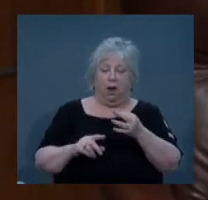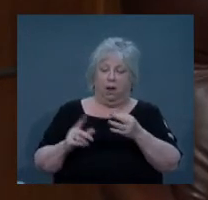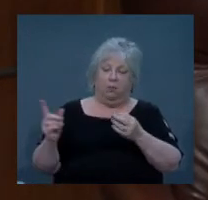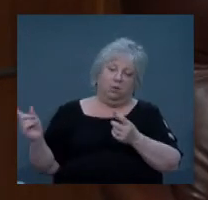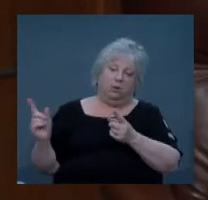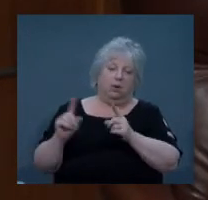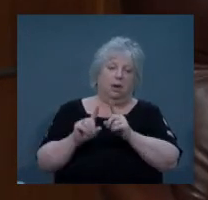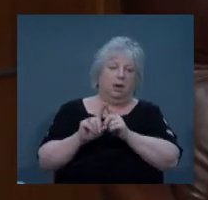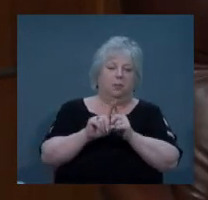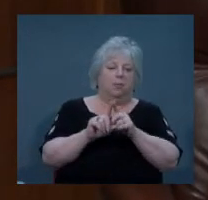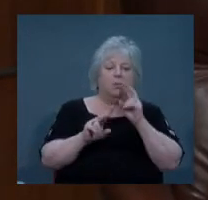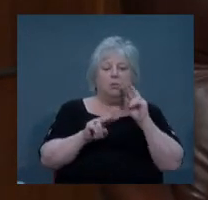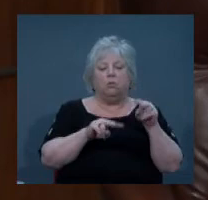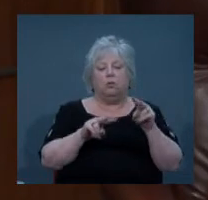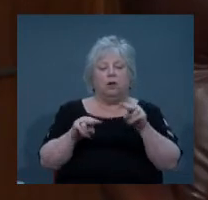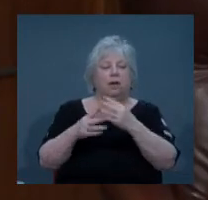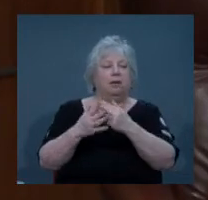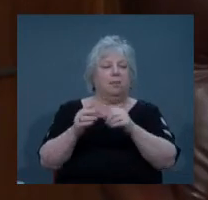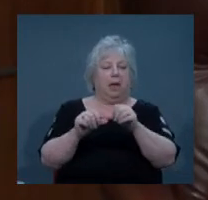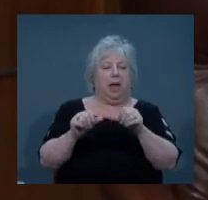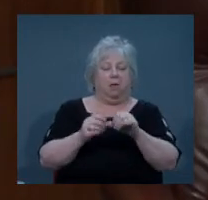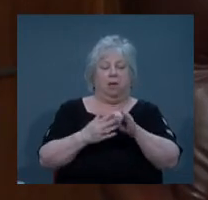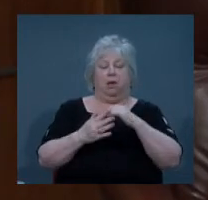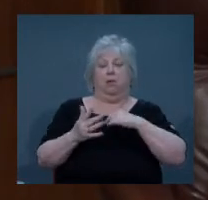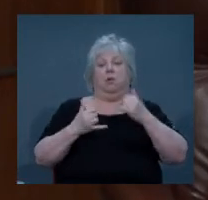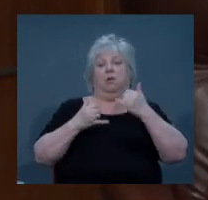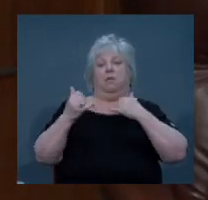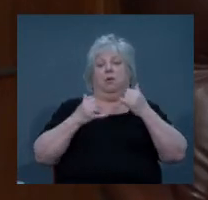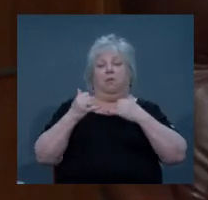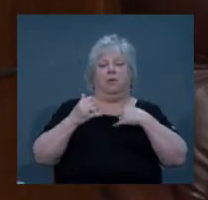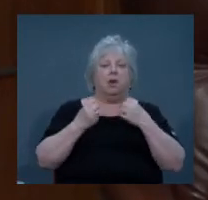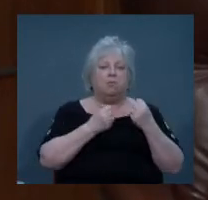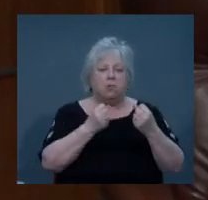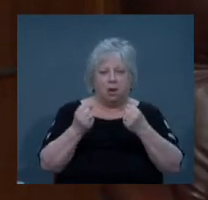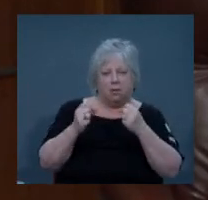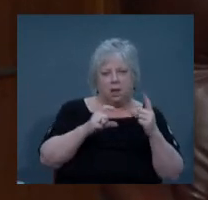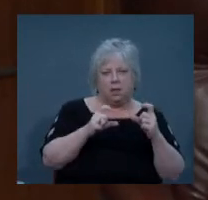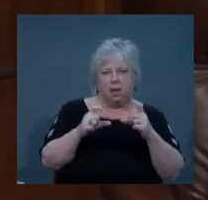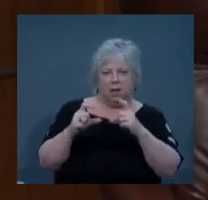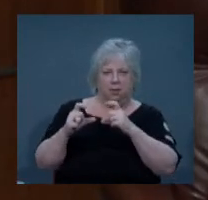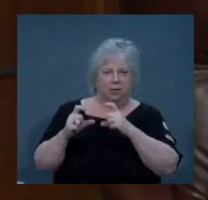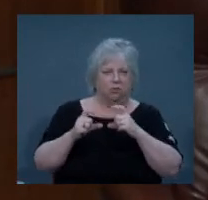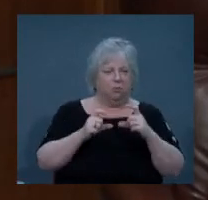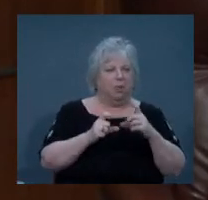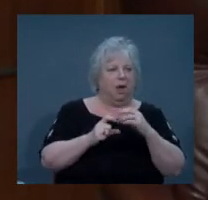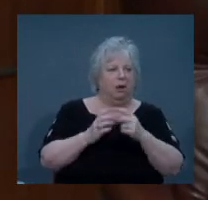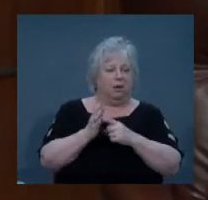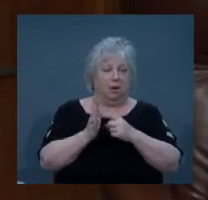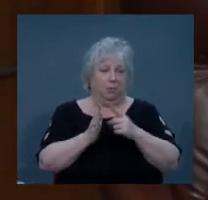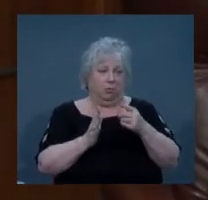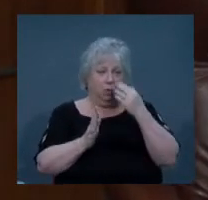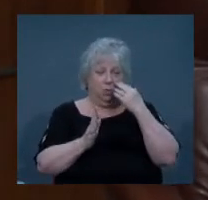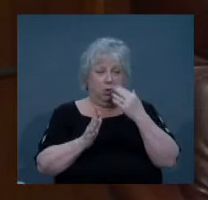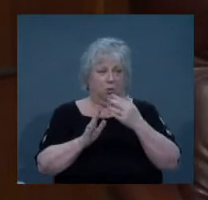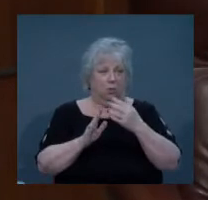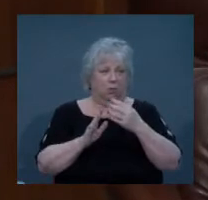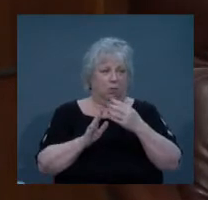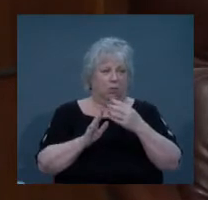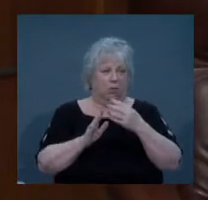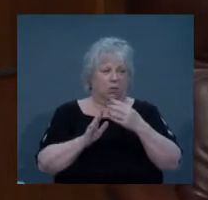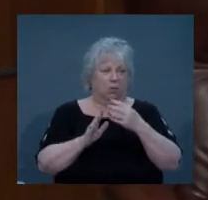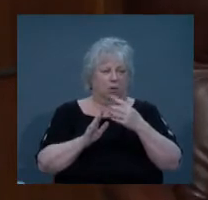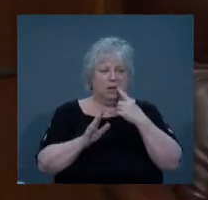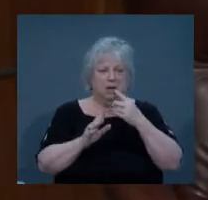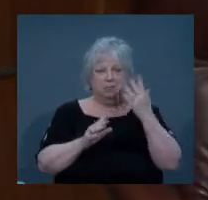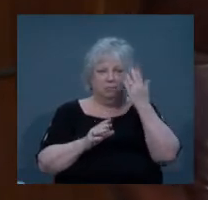at some of these areas that I'm getting the phone calls about and that I'm riding around and taking pictures about, and then sometimes, as you know, get skewered over